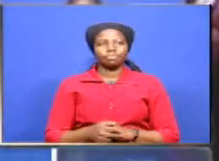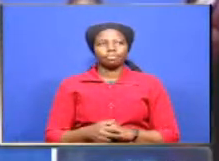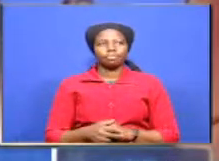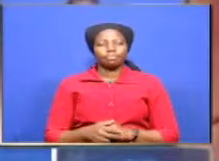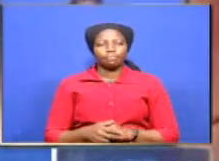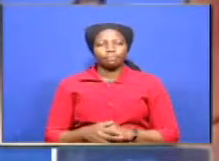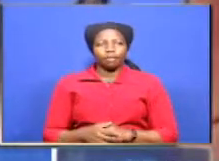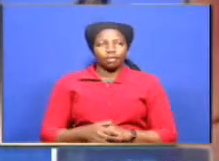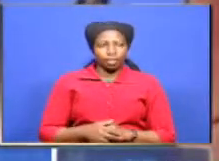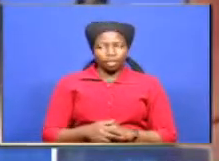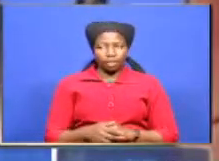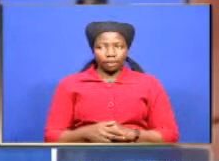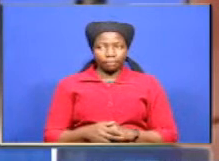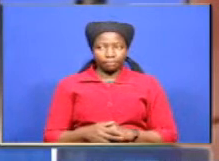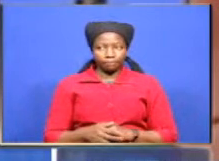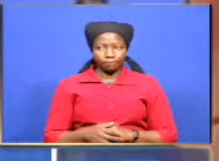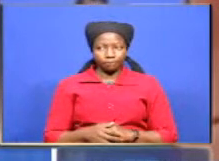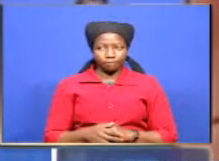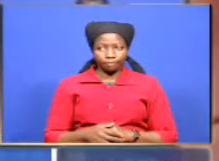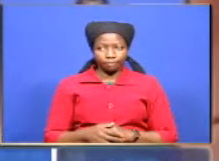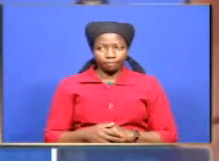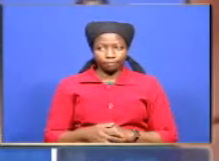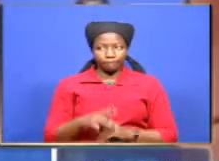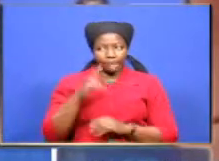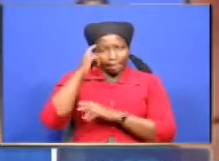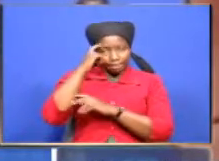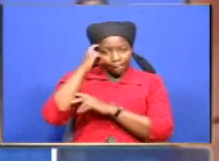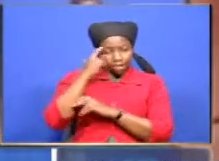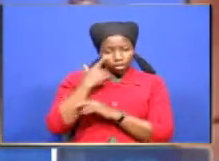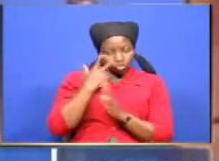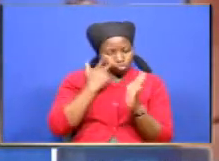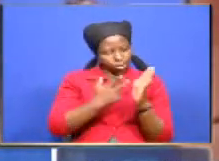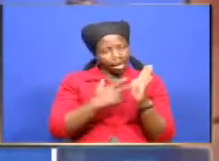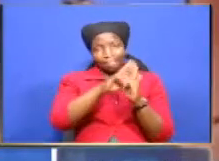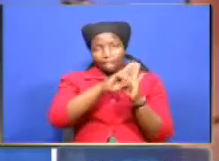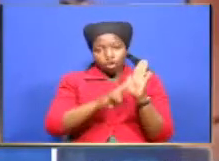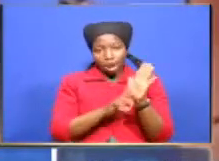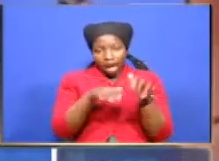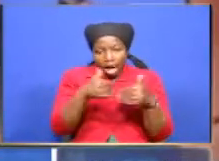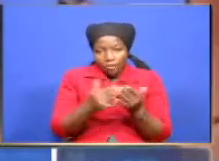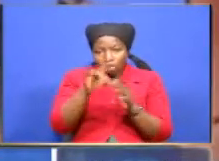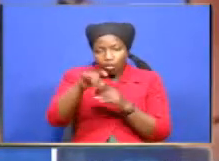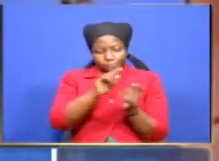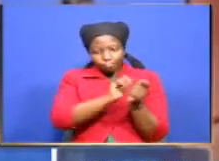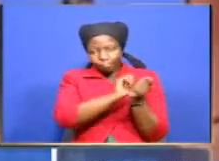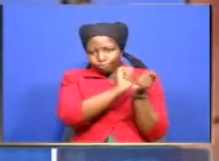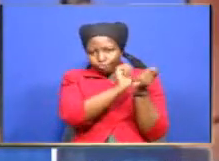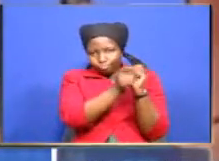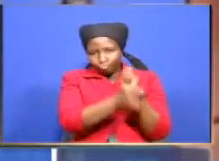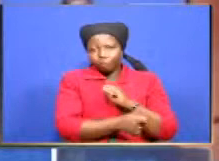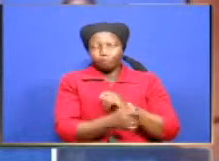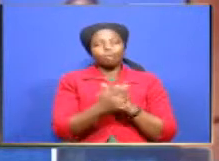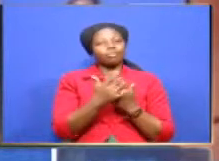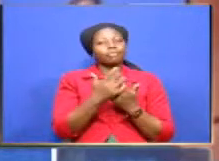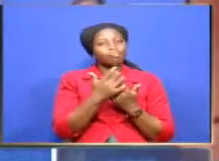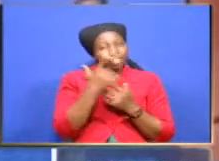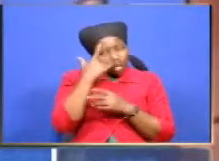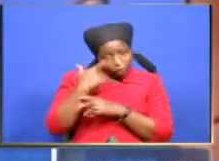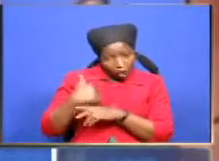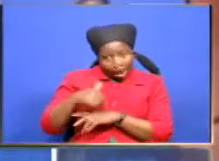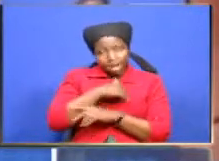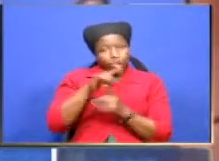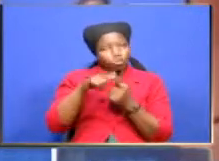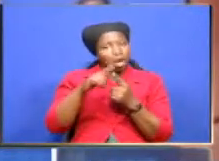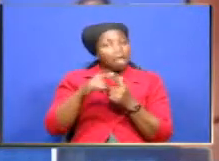Speaker, I just wanted... I think it's looking at our standing orders on how we should amend them so that we can be able to